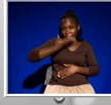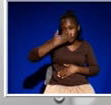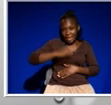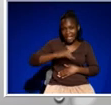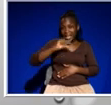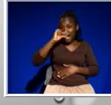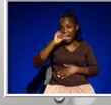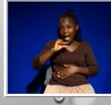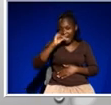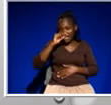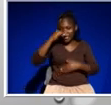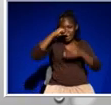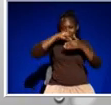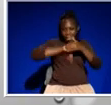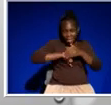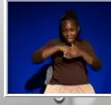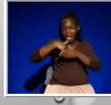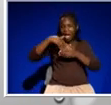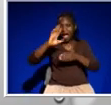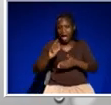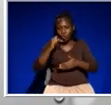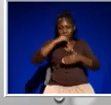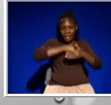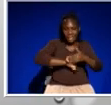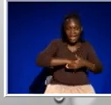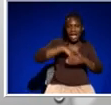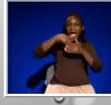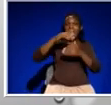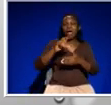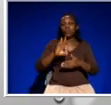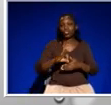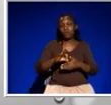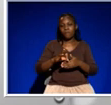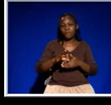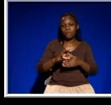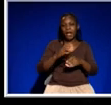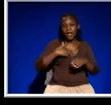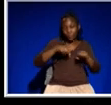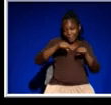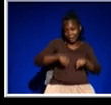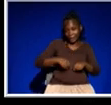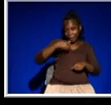pass across the respiratory surfaces.